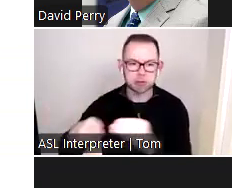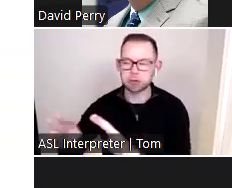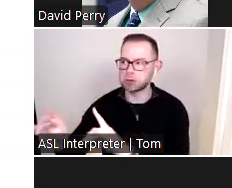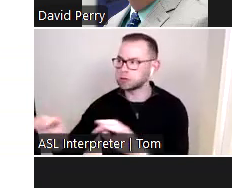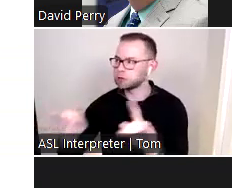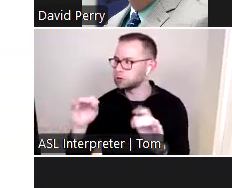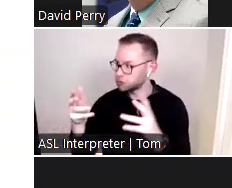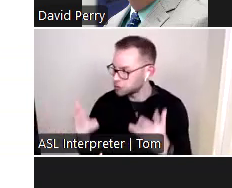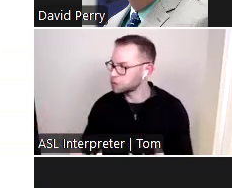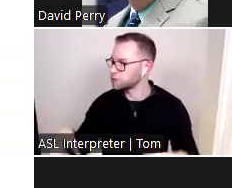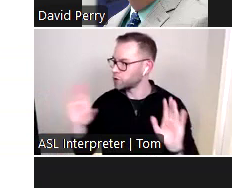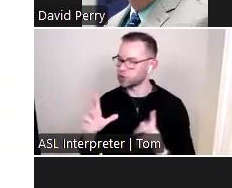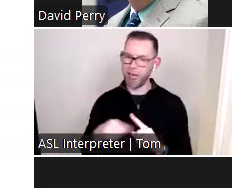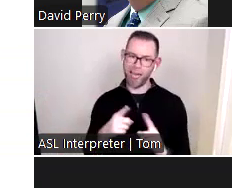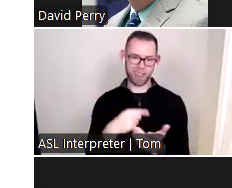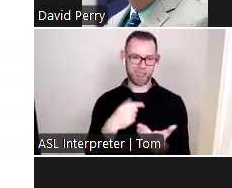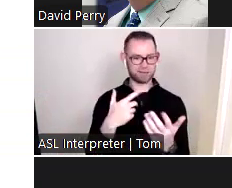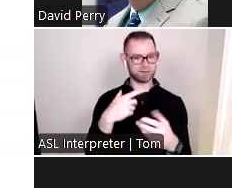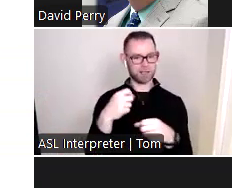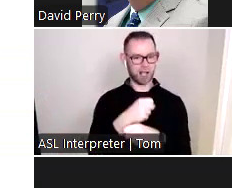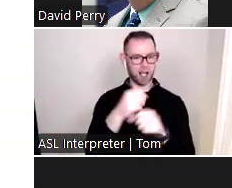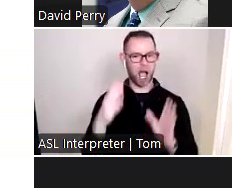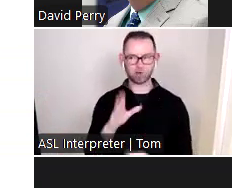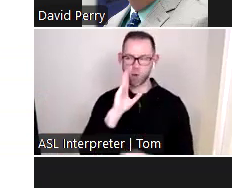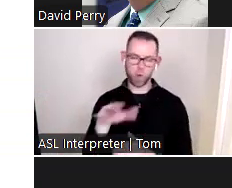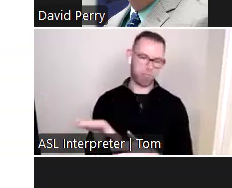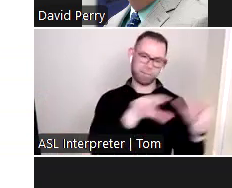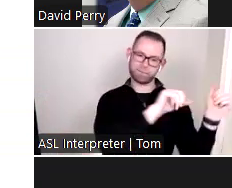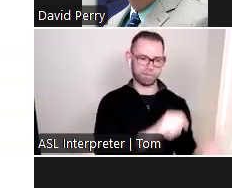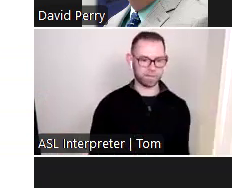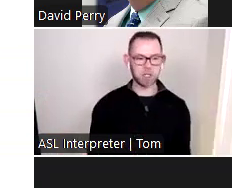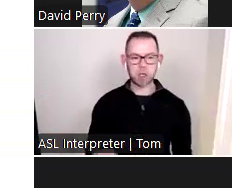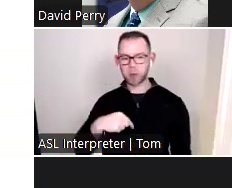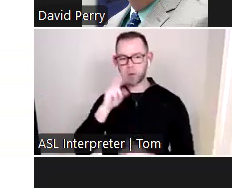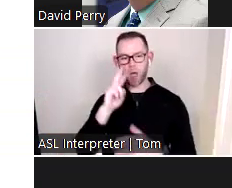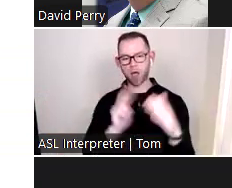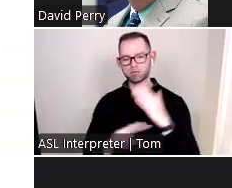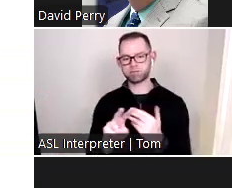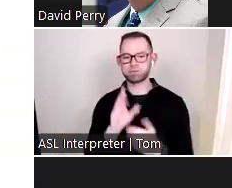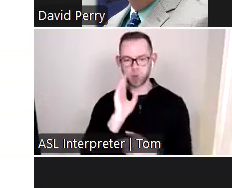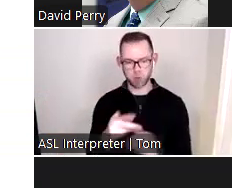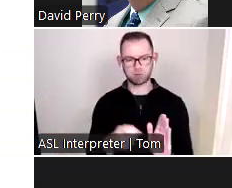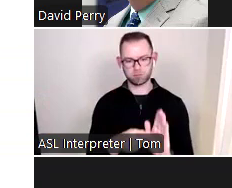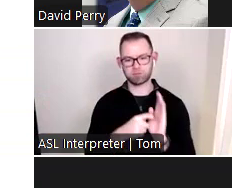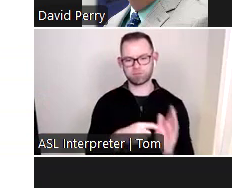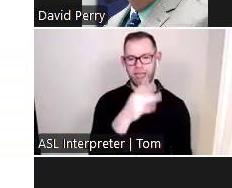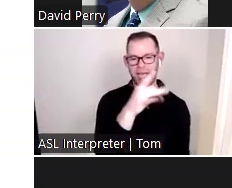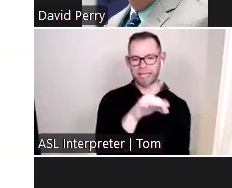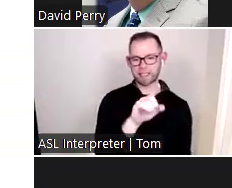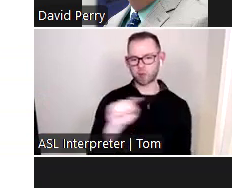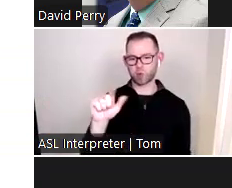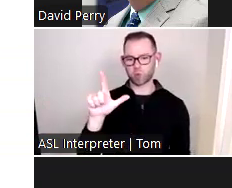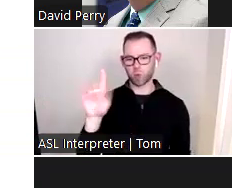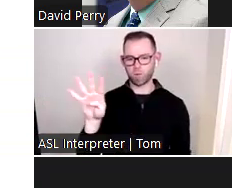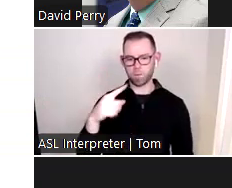the contractor fully leaves site. We anticipate that construction will take between 18 and 24 months. That